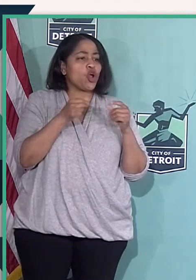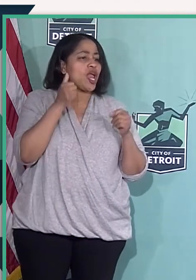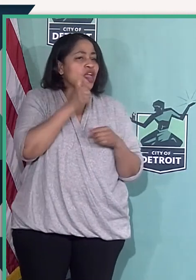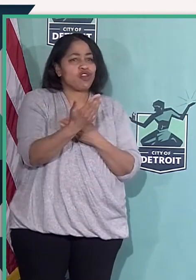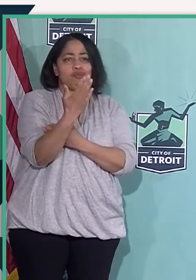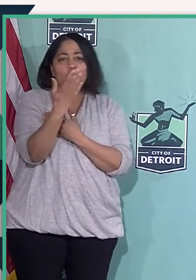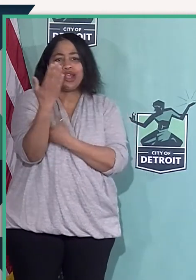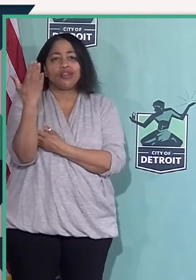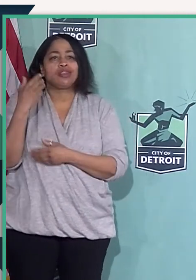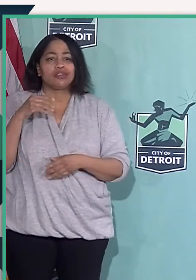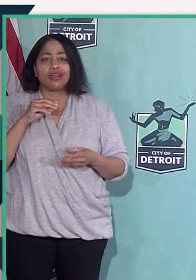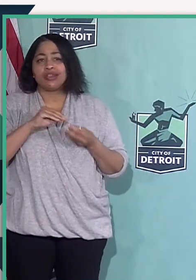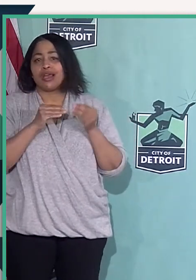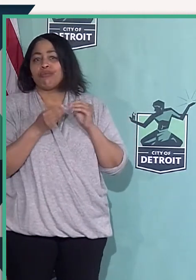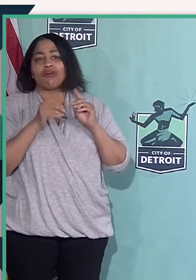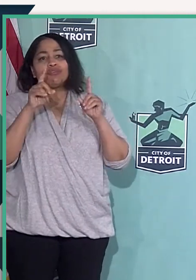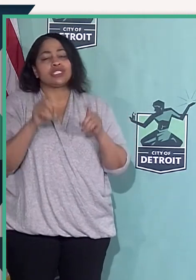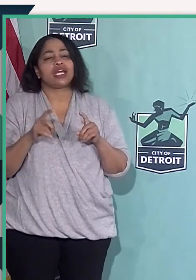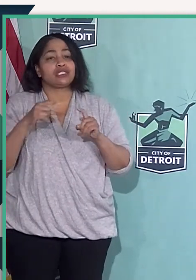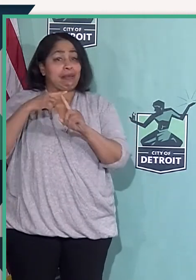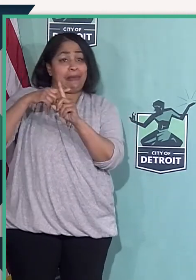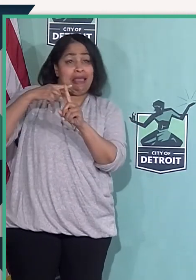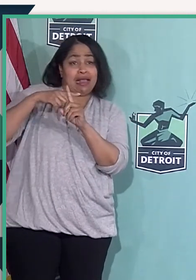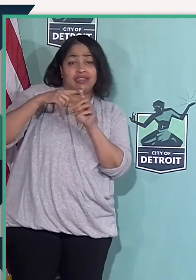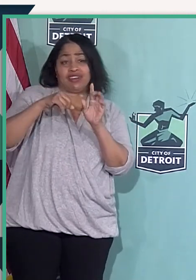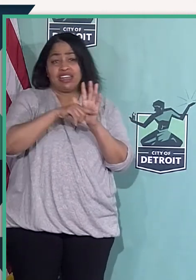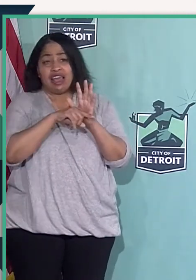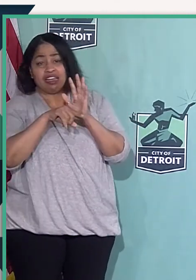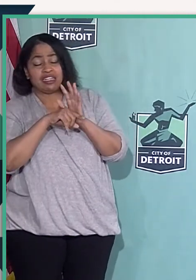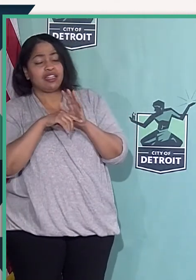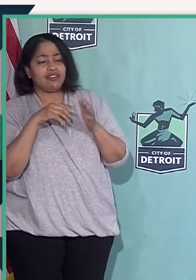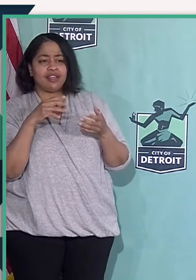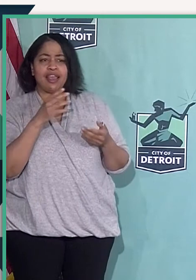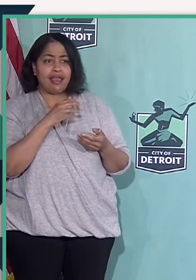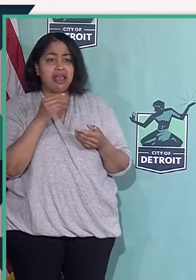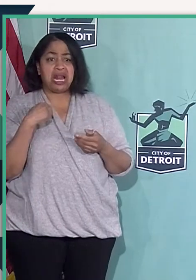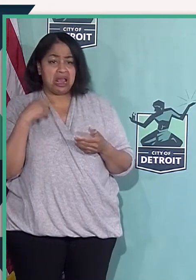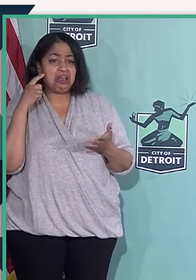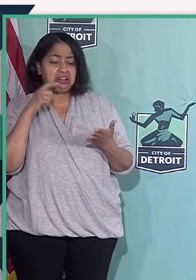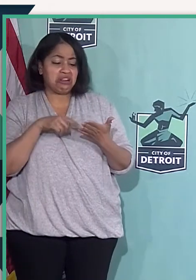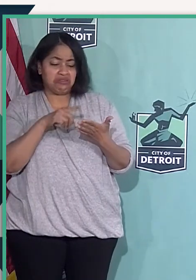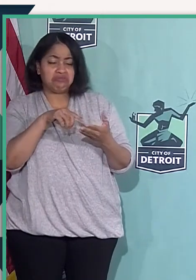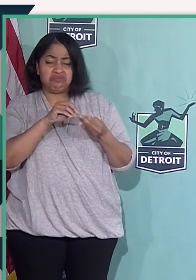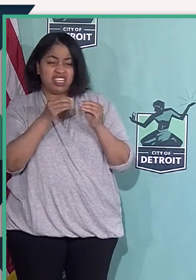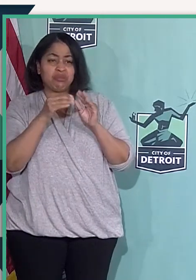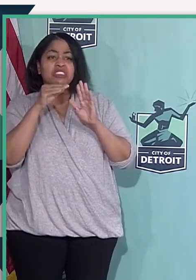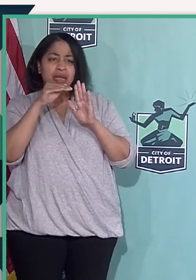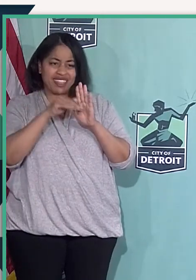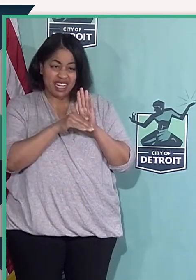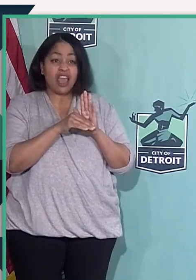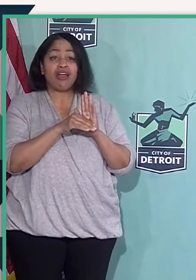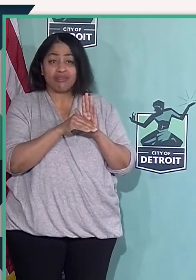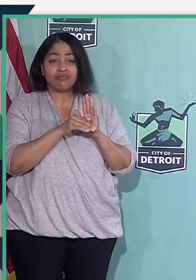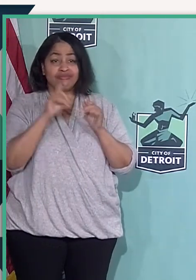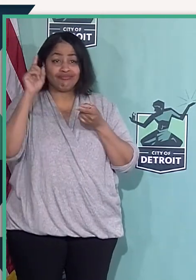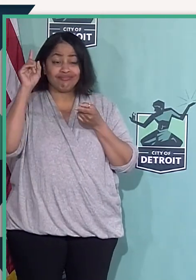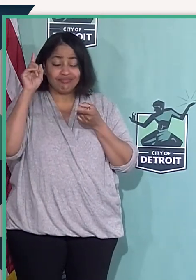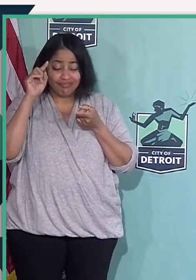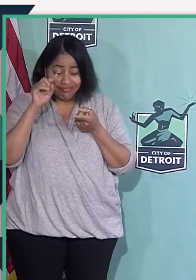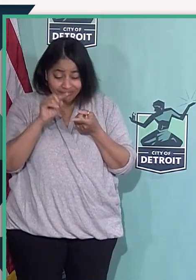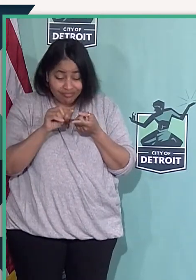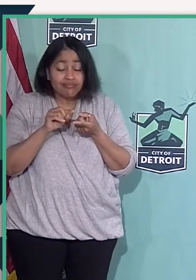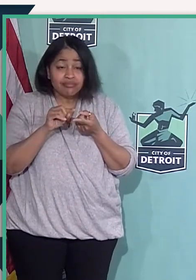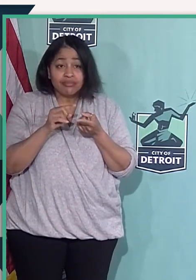morning on the number of tests, positives, negatives, et cetera. They've been steadily coming down. We've been running about